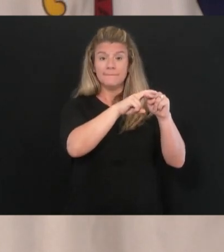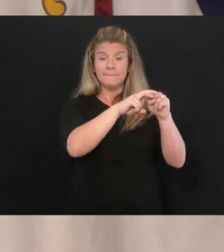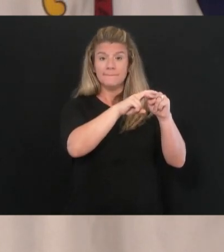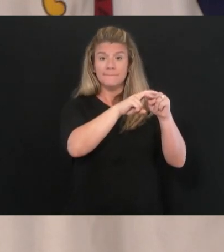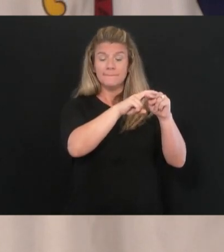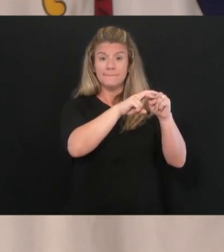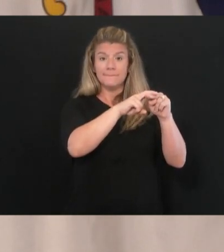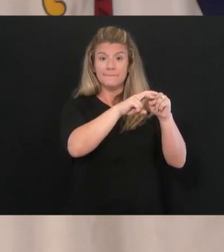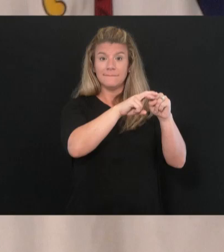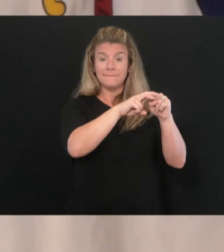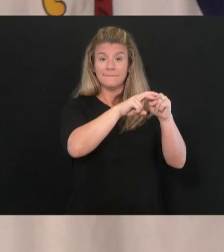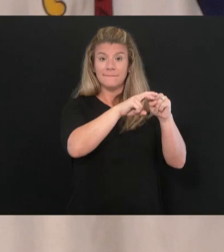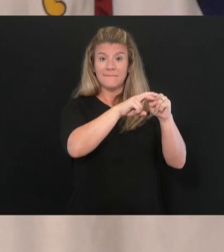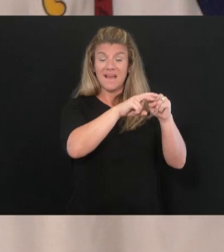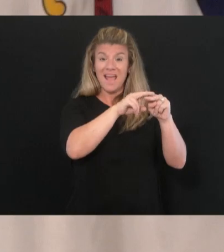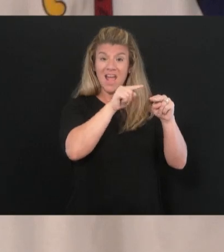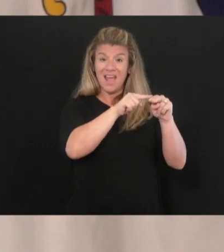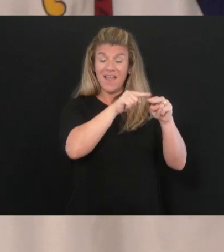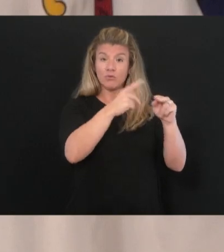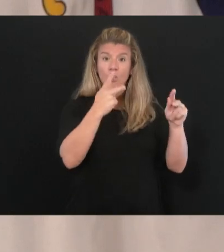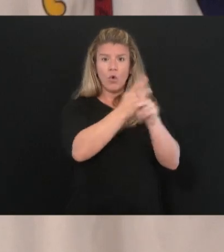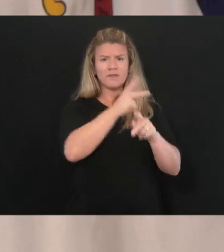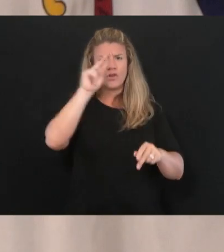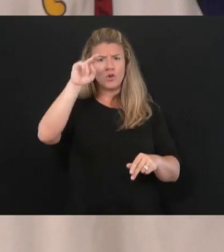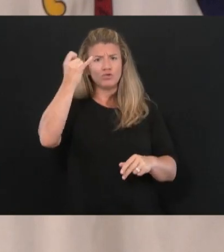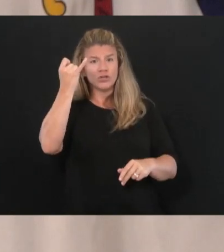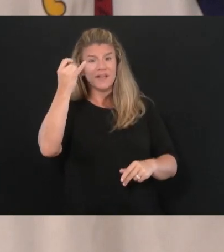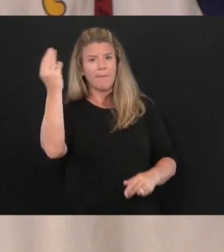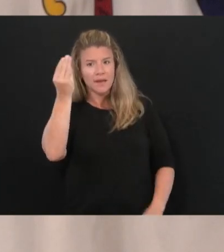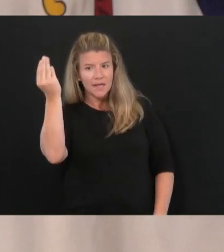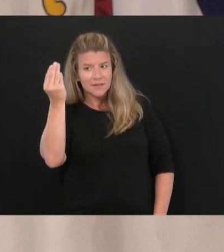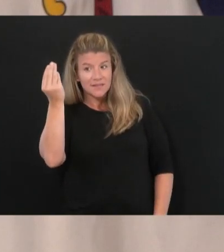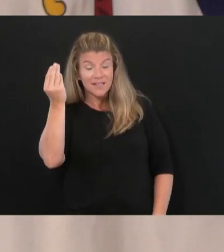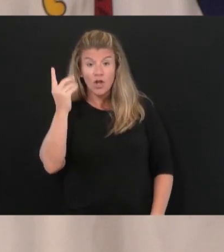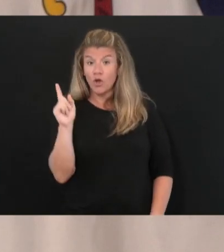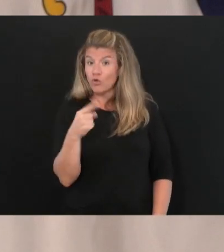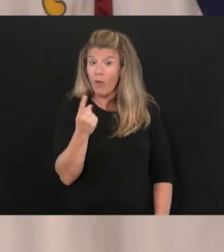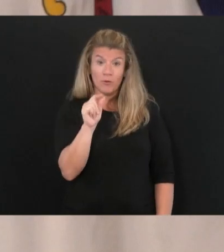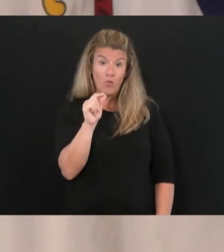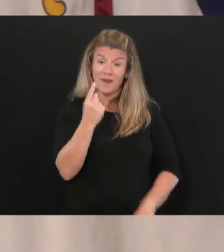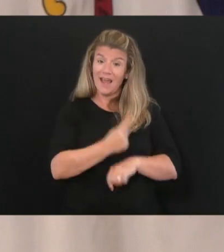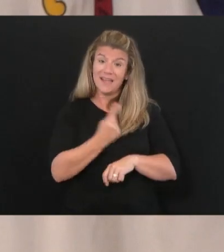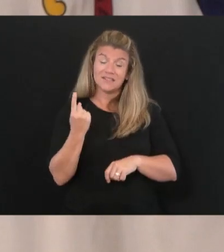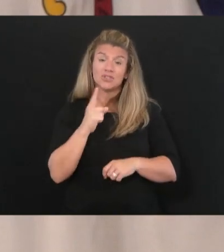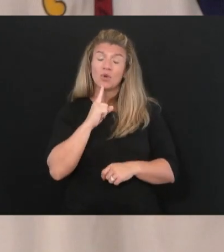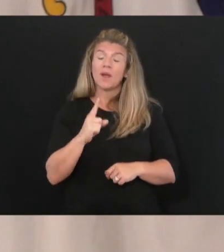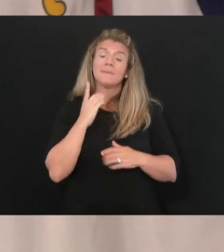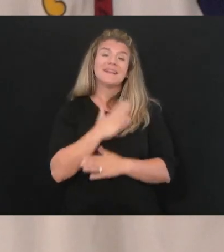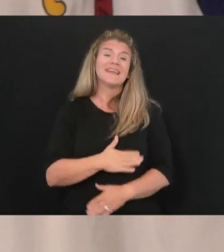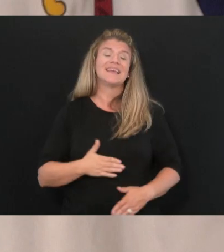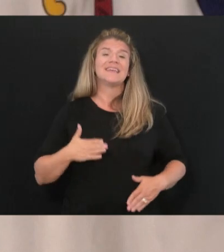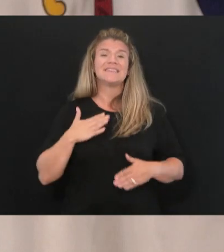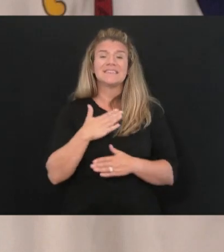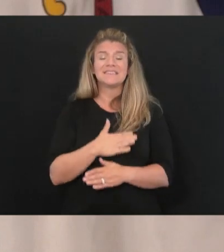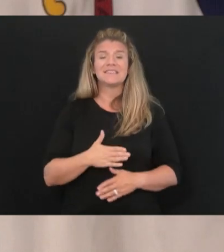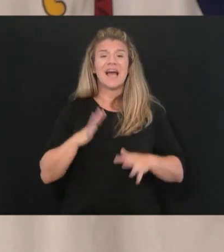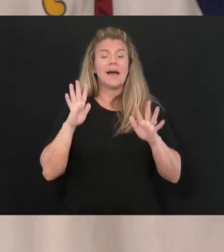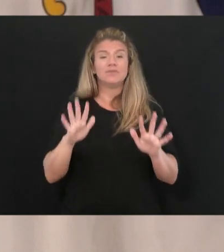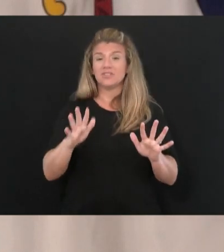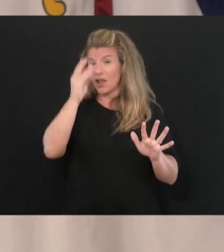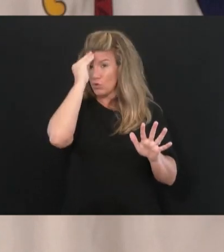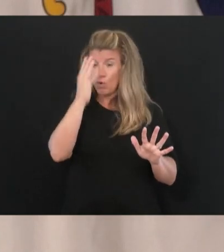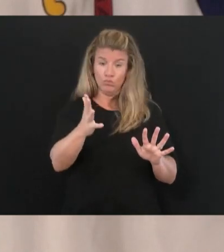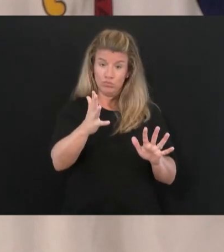is Monday. 20 days. So please, all I'm doing is just doing